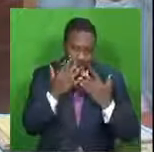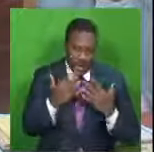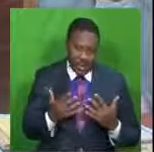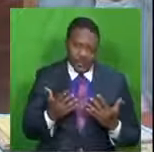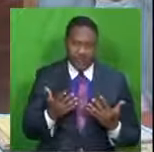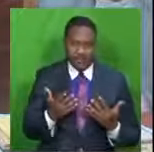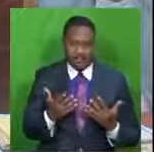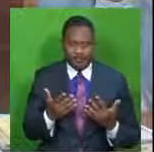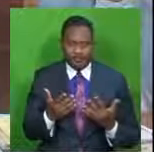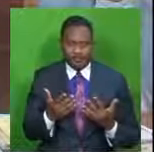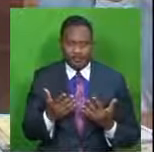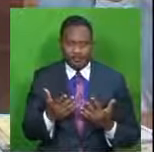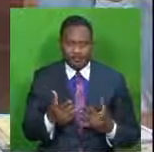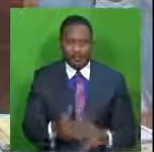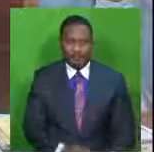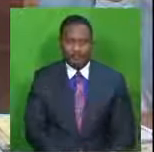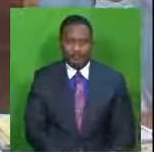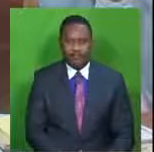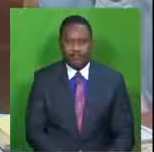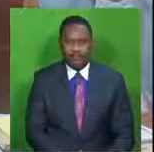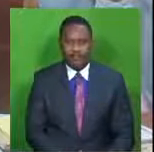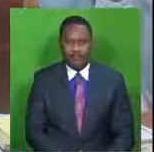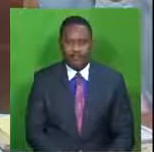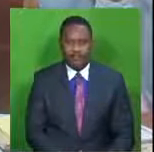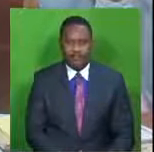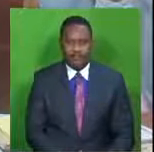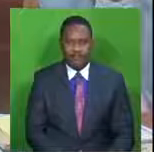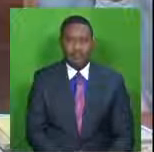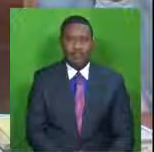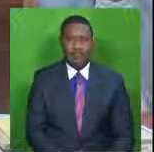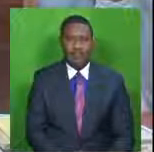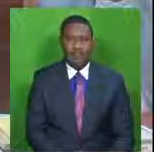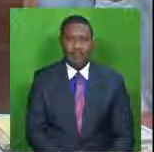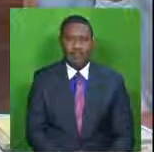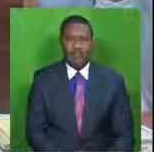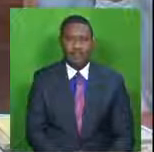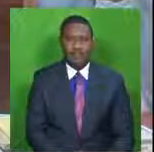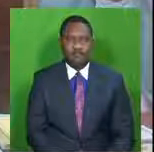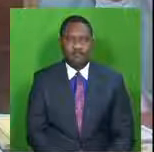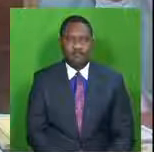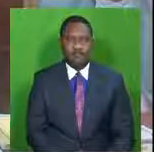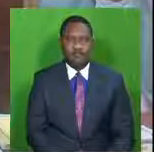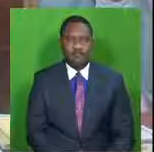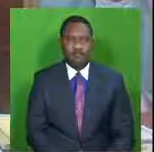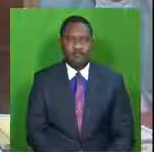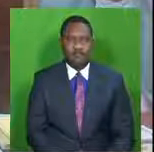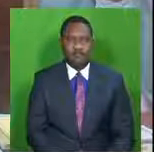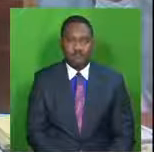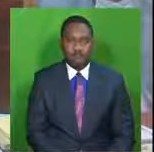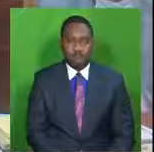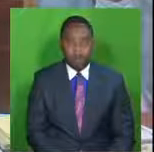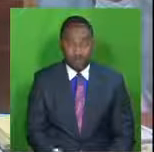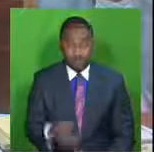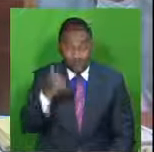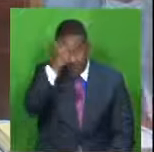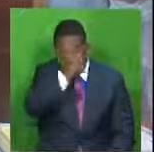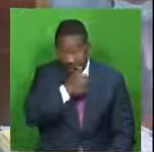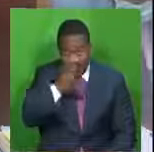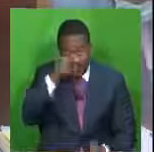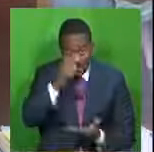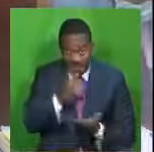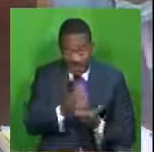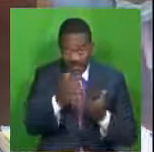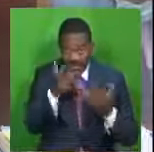get defeated. Mr. Speaker, apart from AFCON, we have to prepare the Black Stars